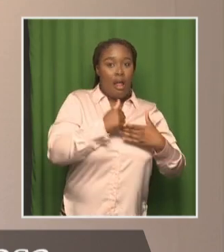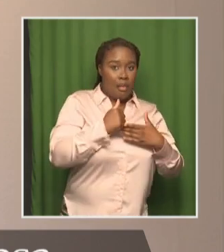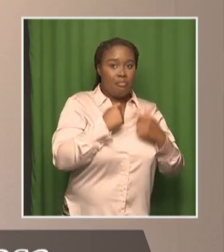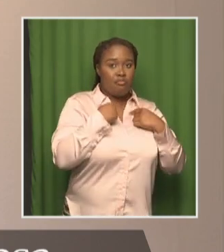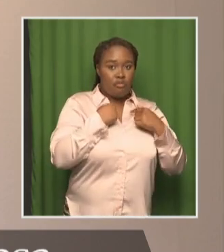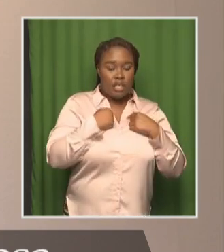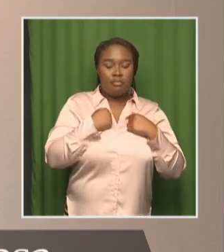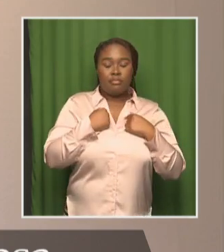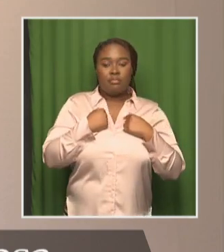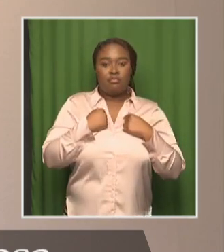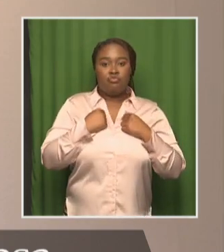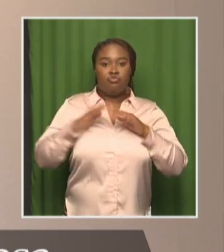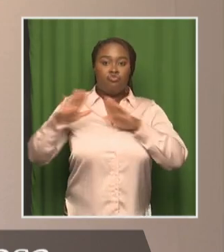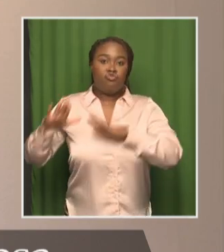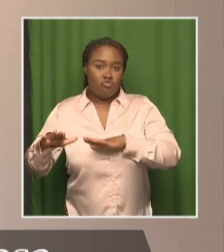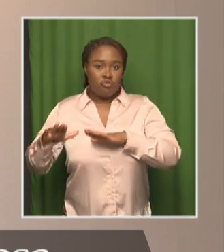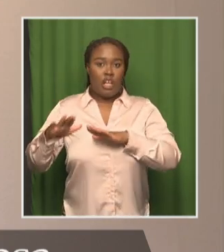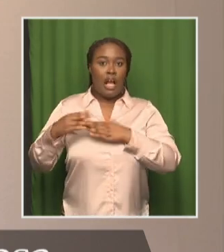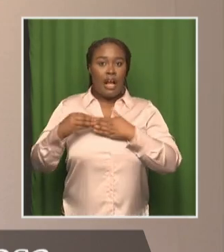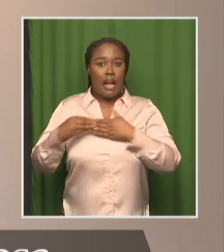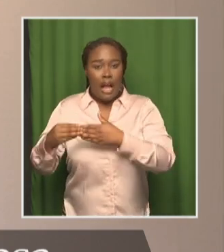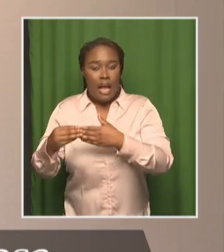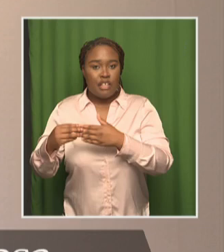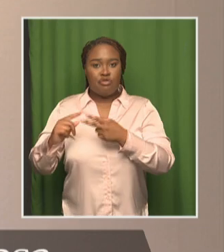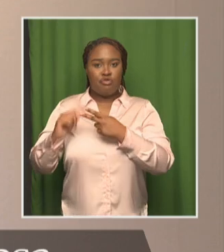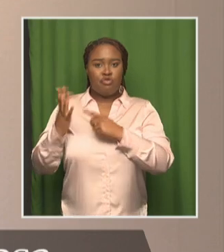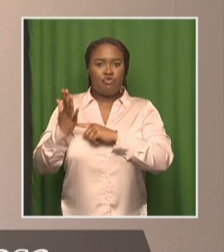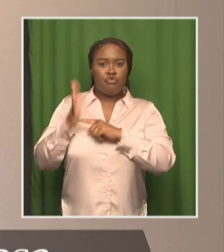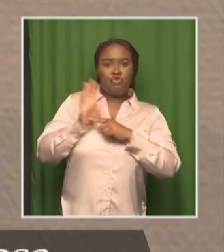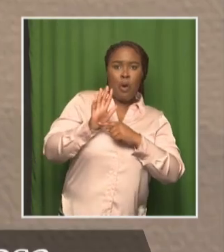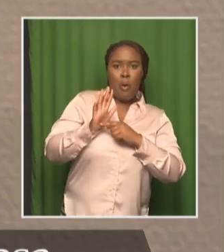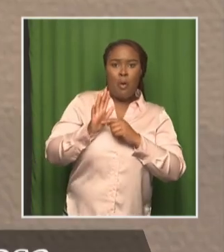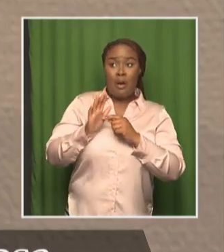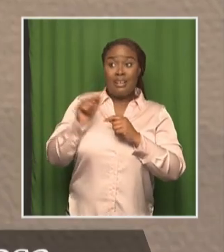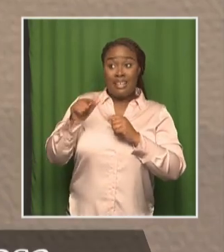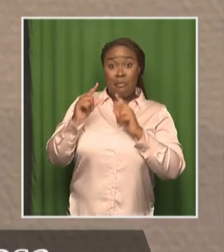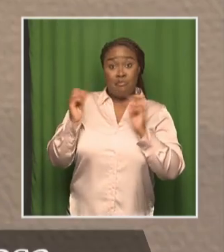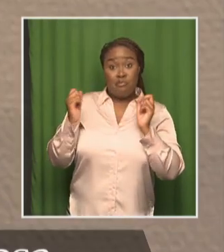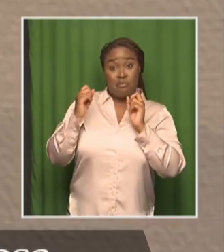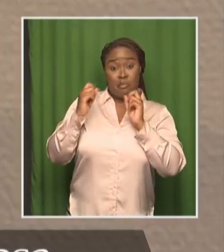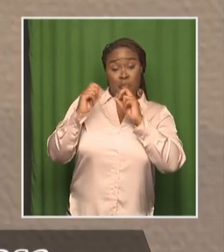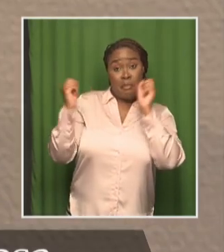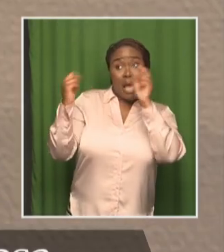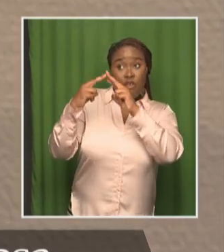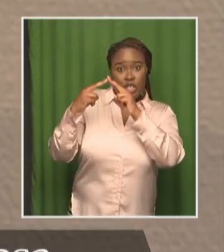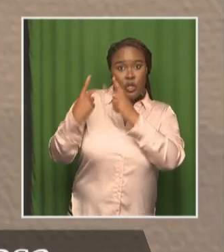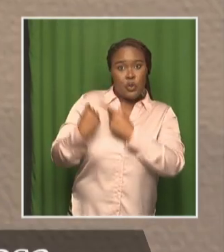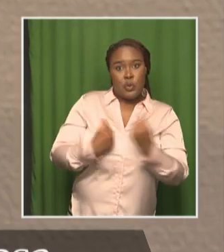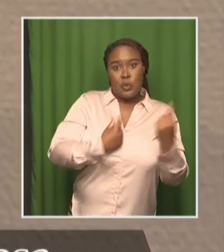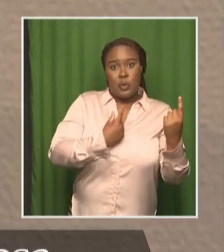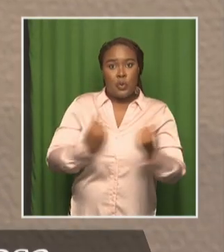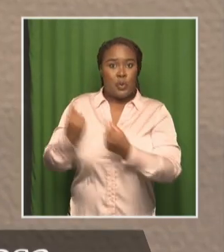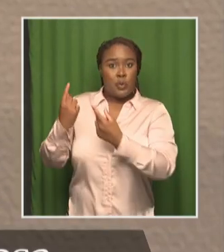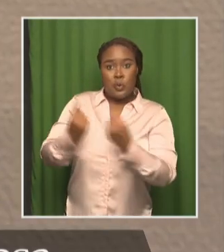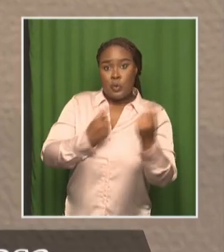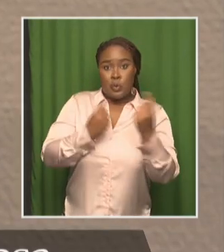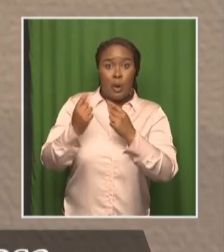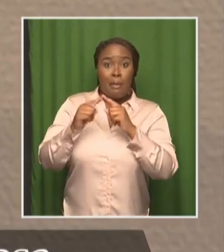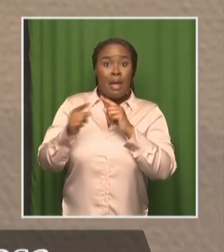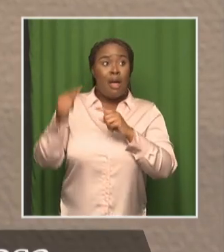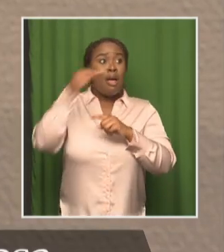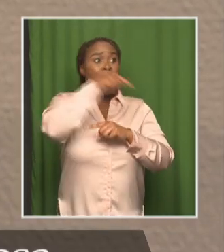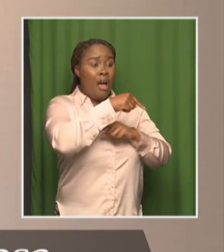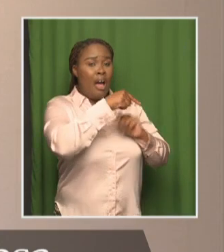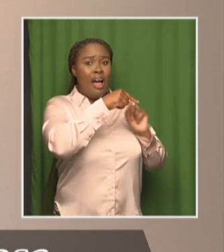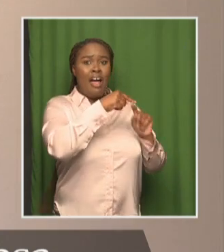the residency to guide and show me this is how things are done in Paris. But in Pilchak things are done differently because it's